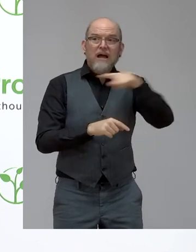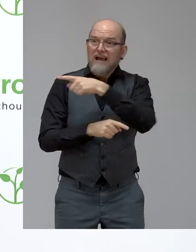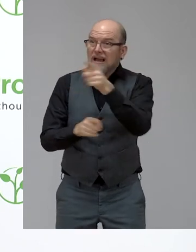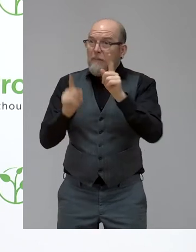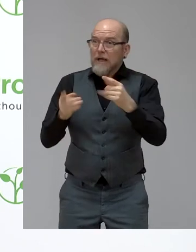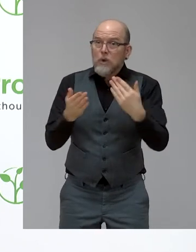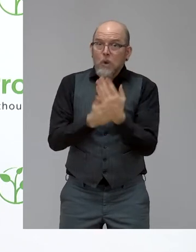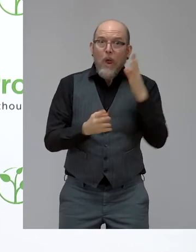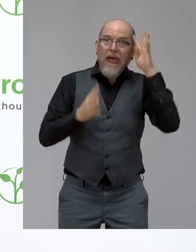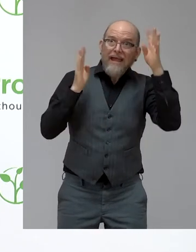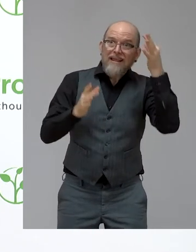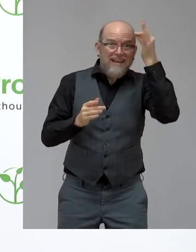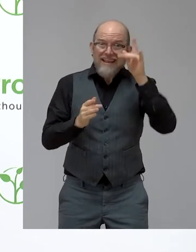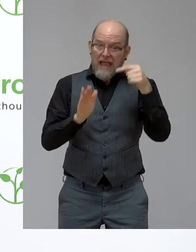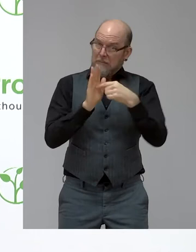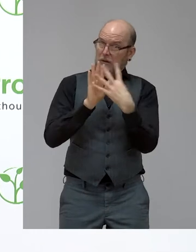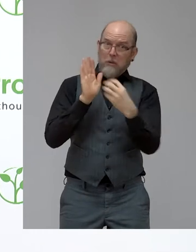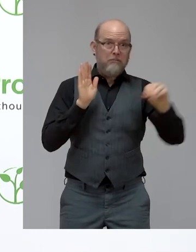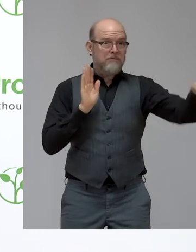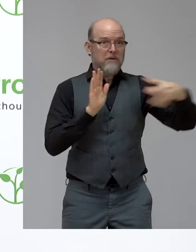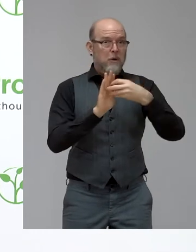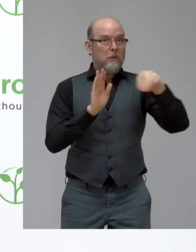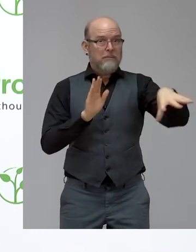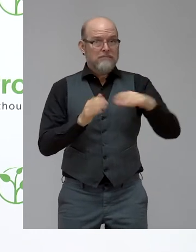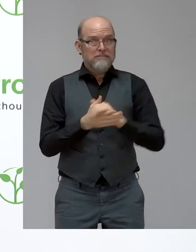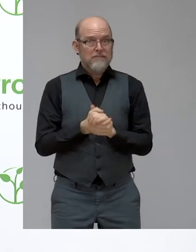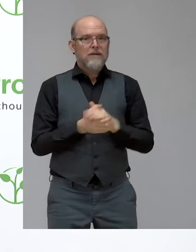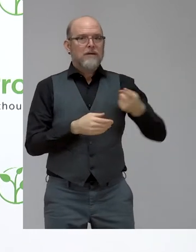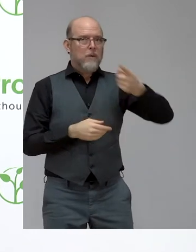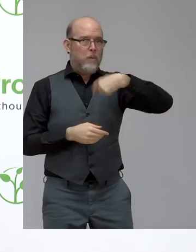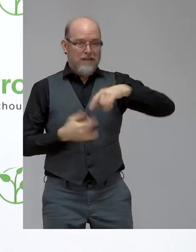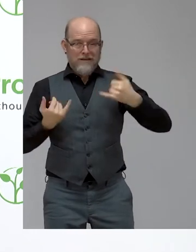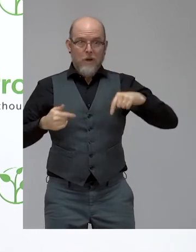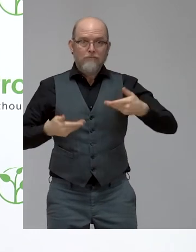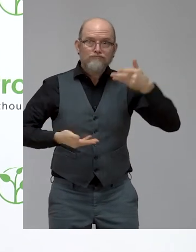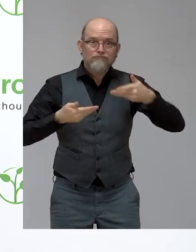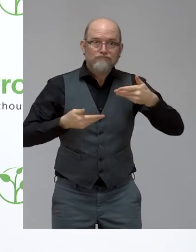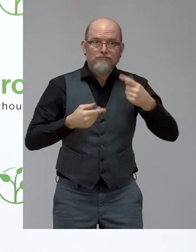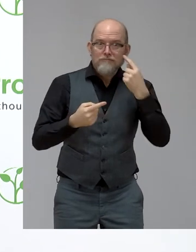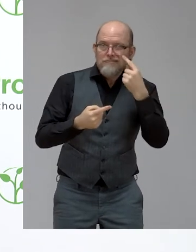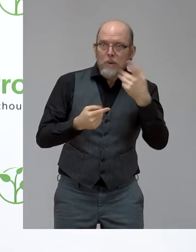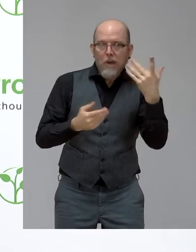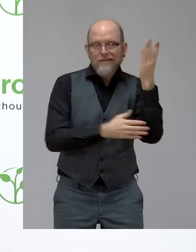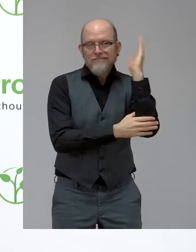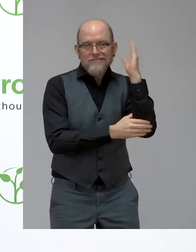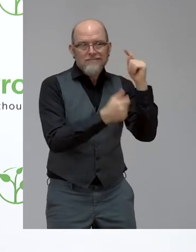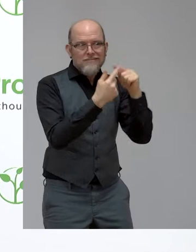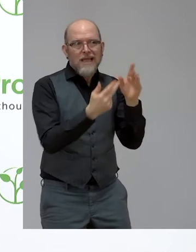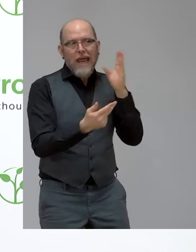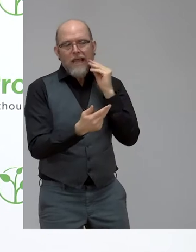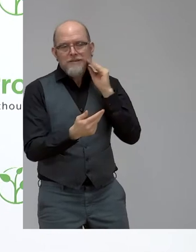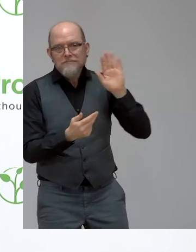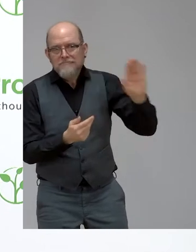learn more on the program. We will hear some testimonials from mentors, program partners. You will discover the 10 projects